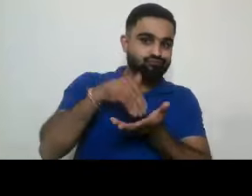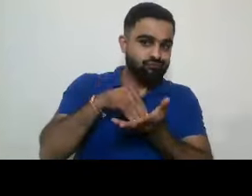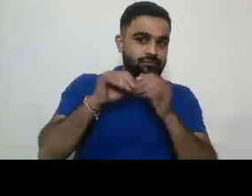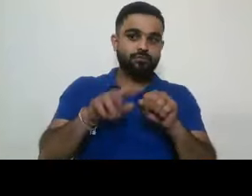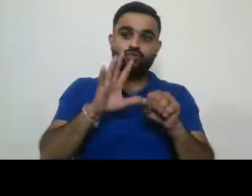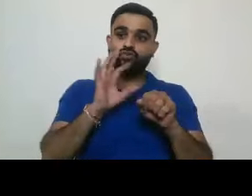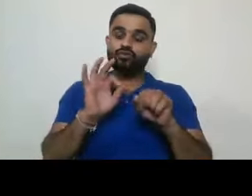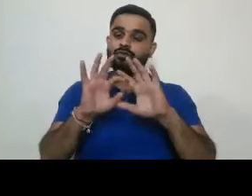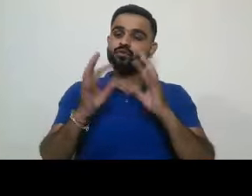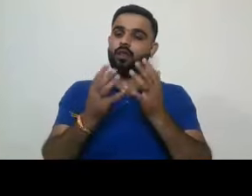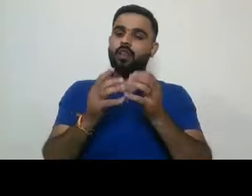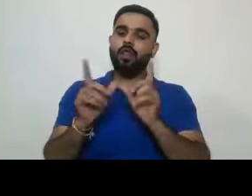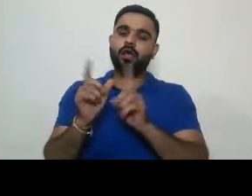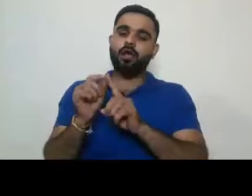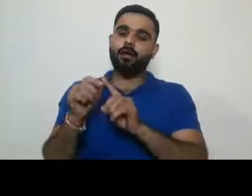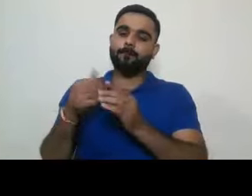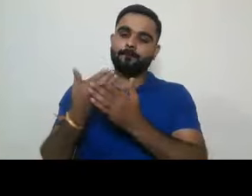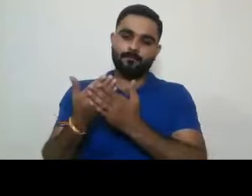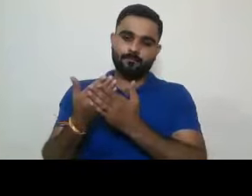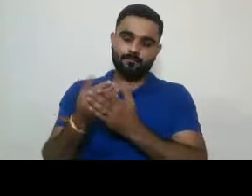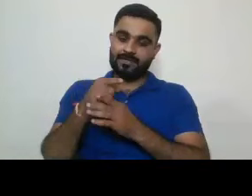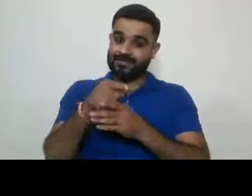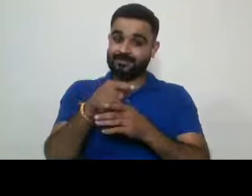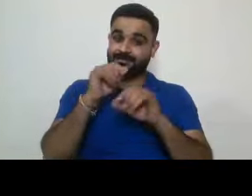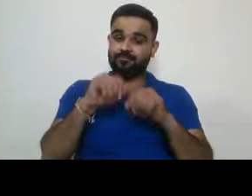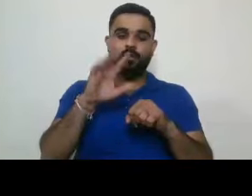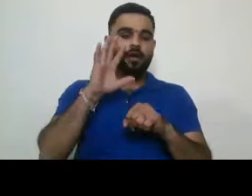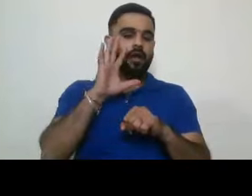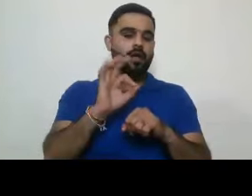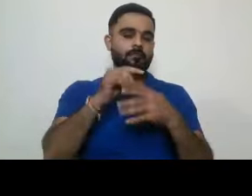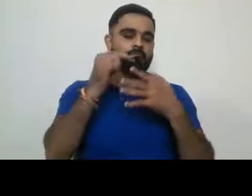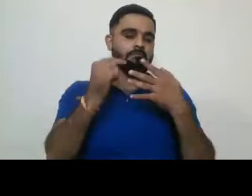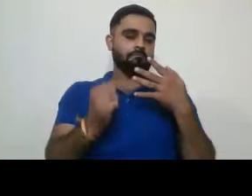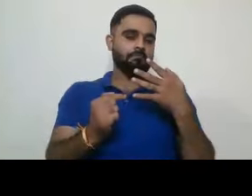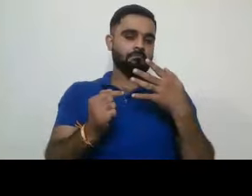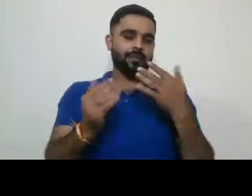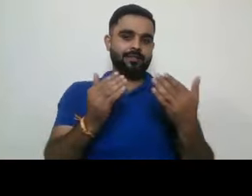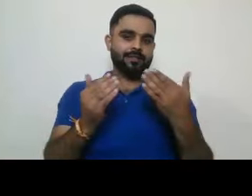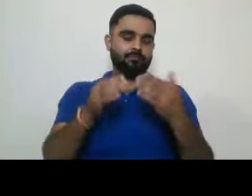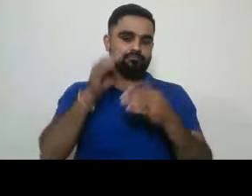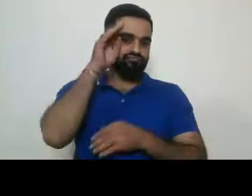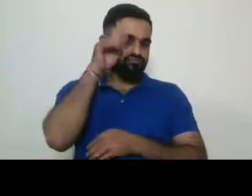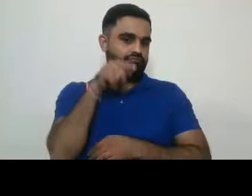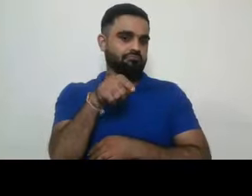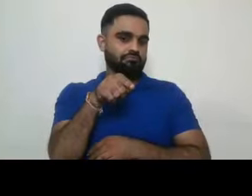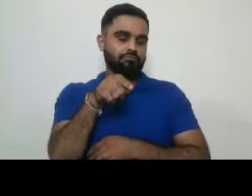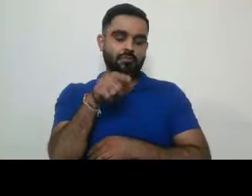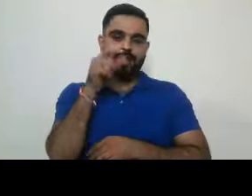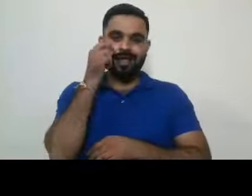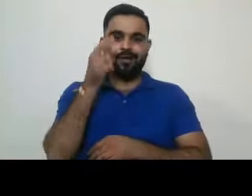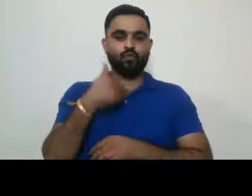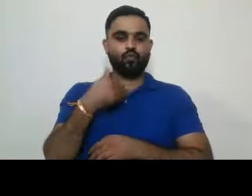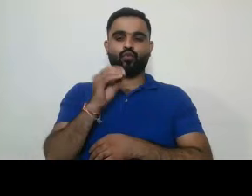real world application. So with these very important key areas being served by listening, it's no surprise that we